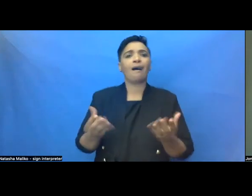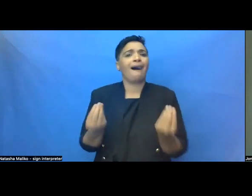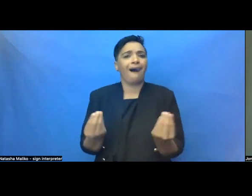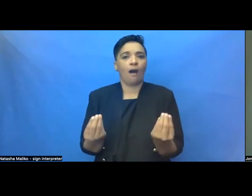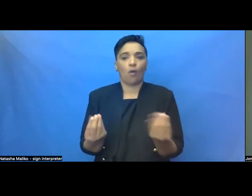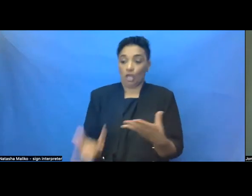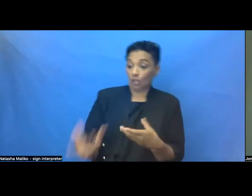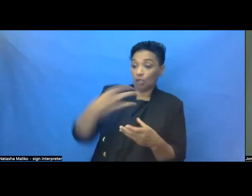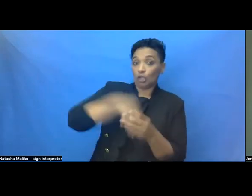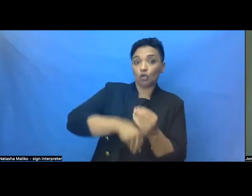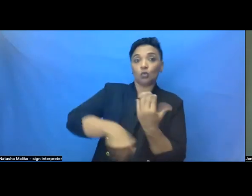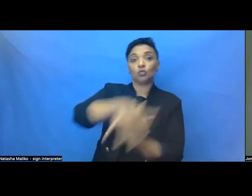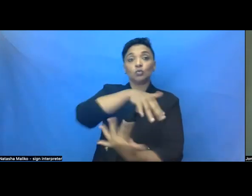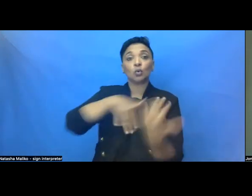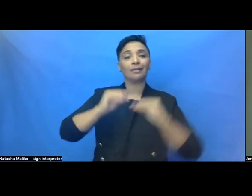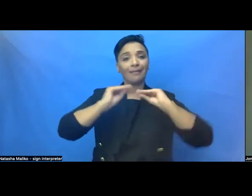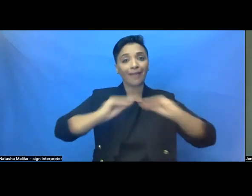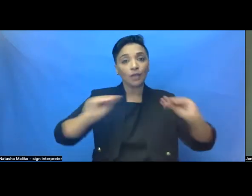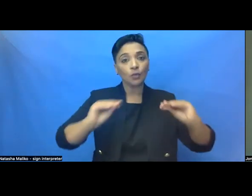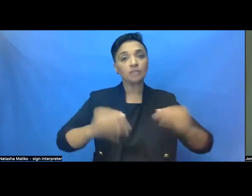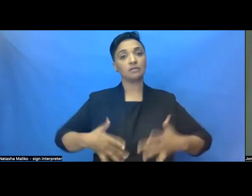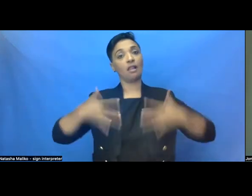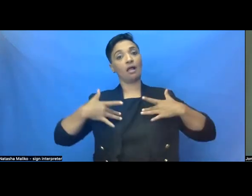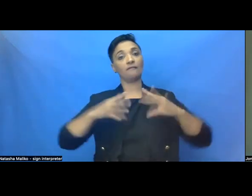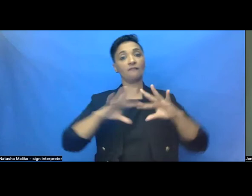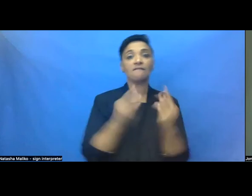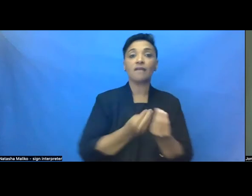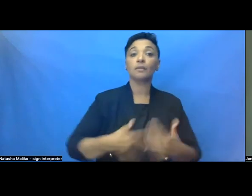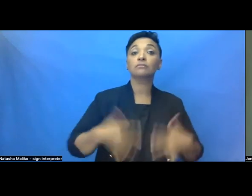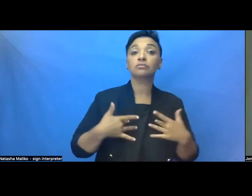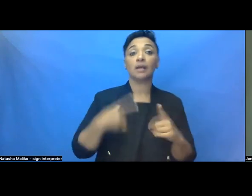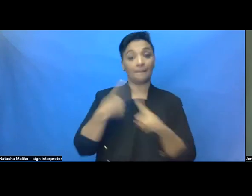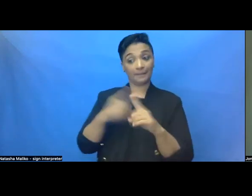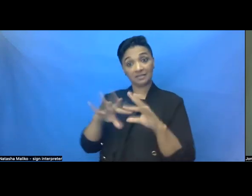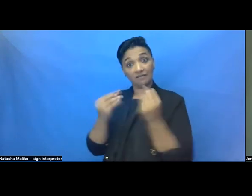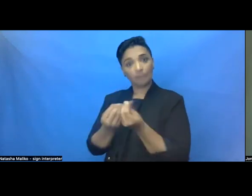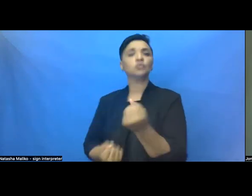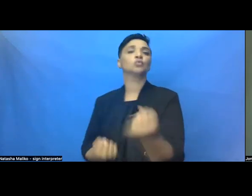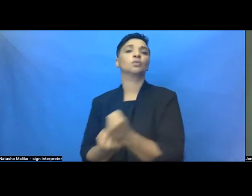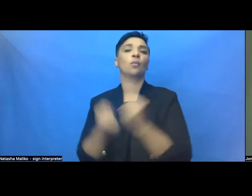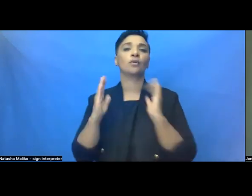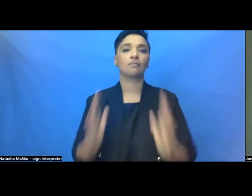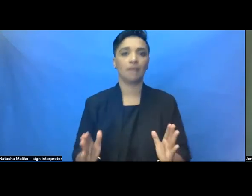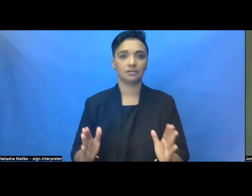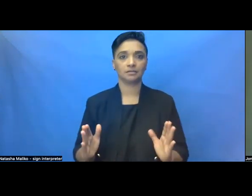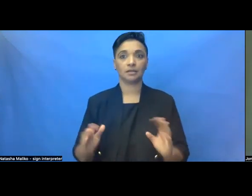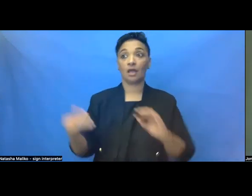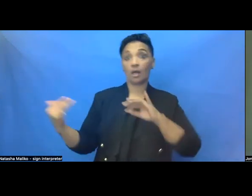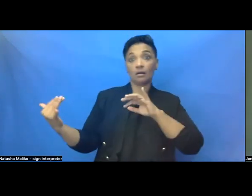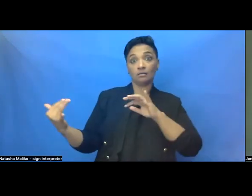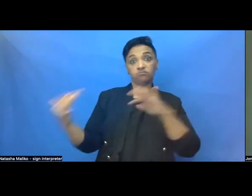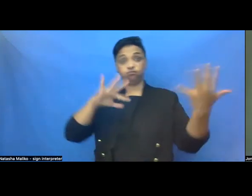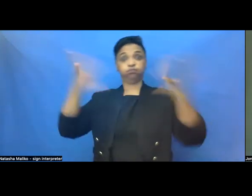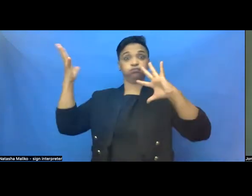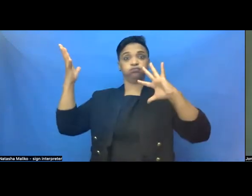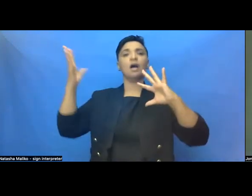to inclusive education, to family life, and support to family. The war has gravely affected the lives of